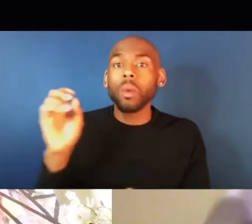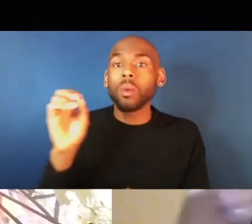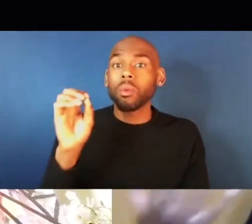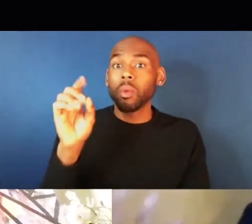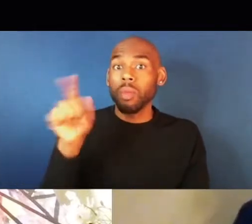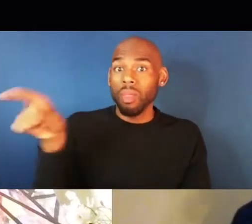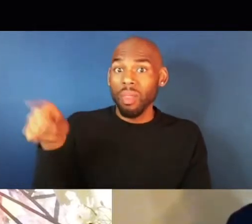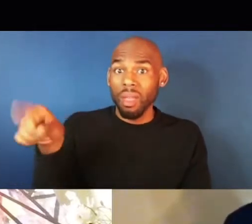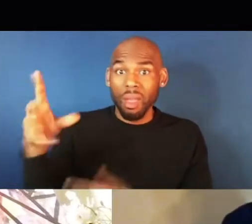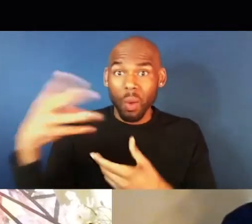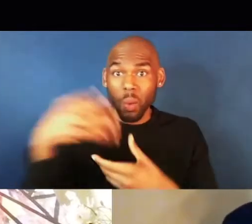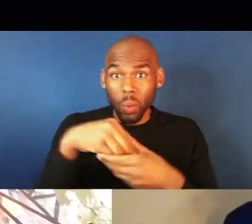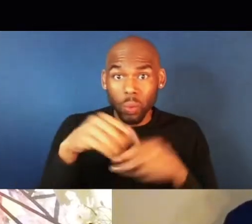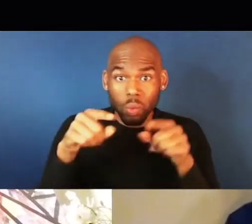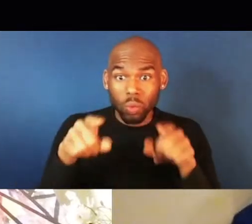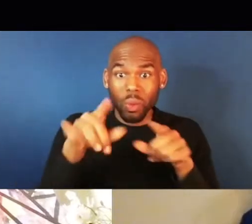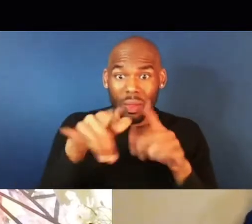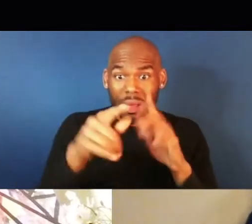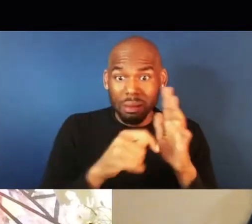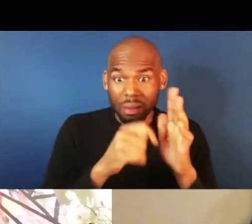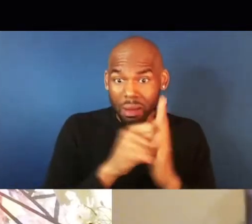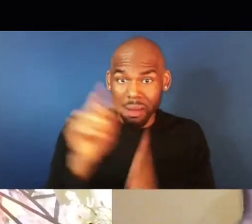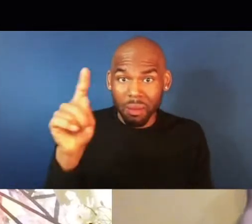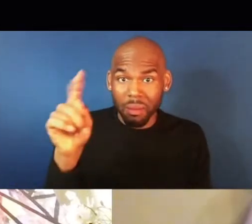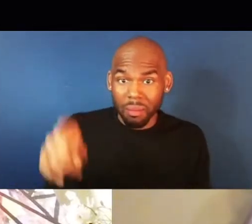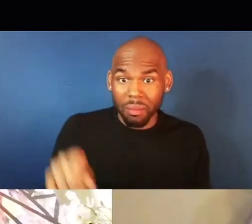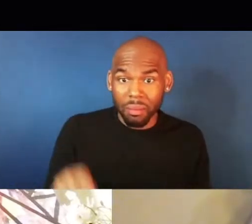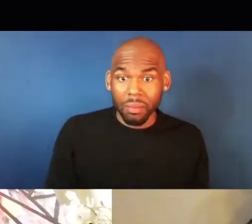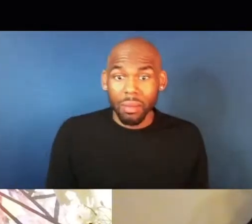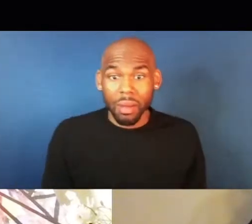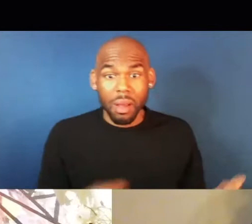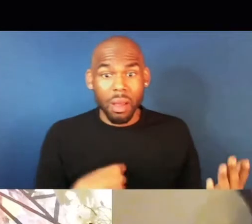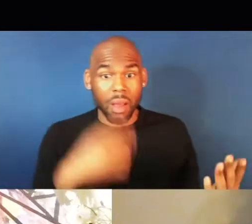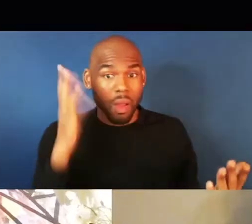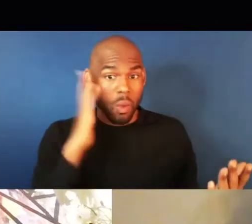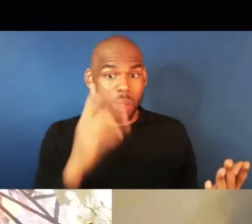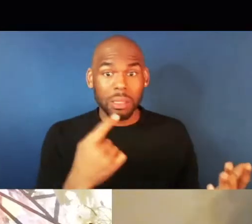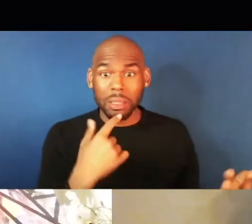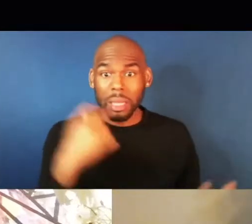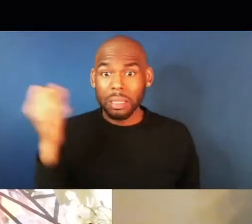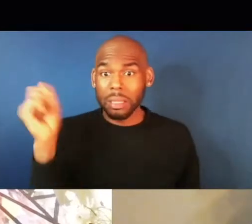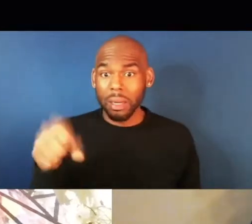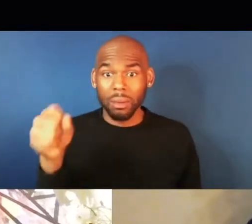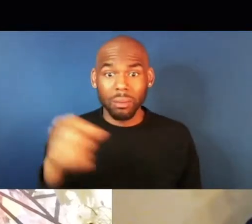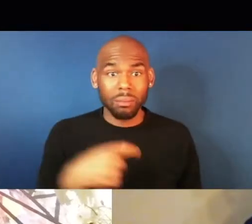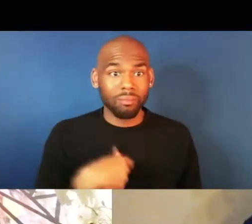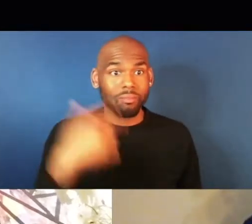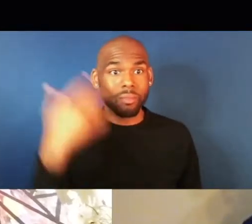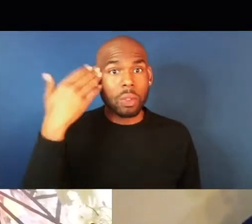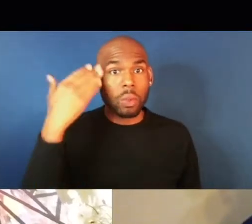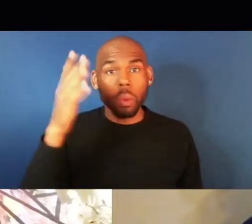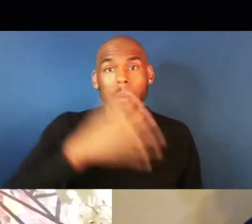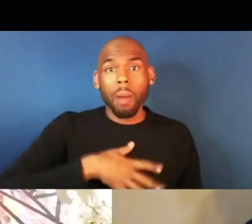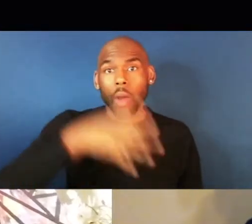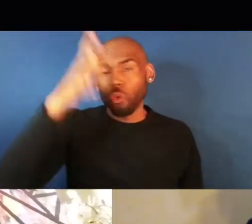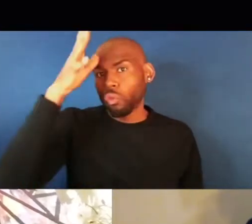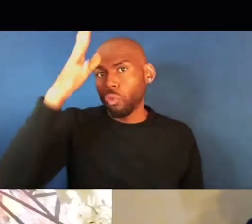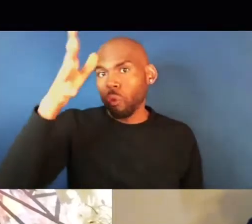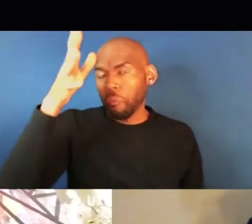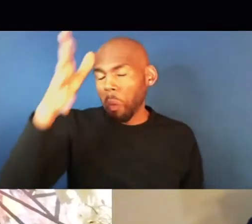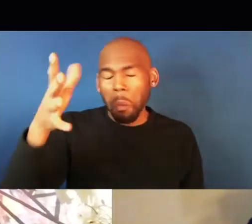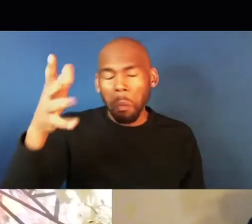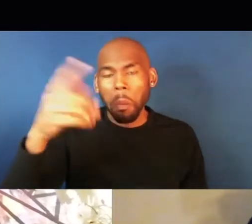movement, or was they included during that time? I would say yes. I didn't know